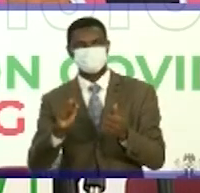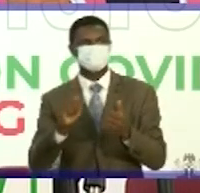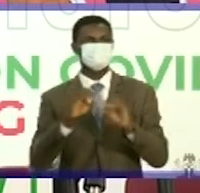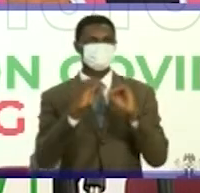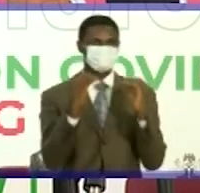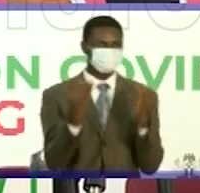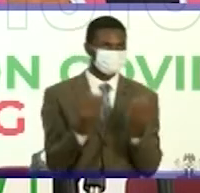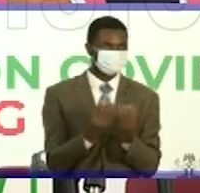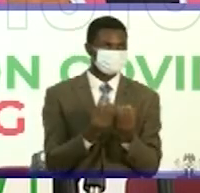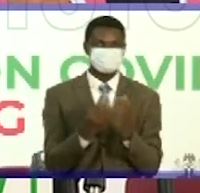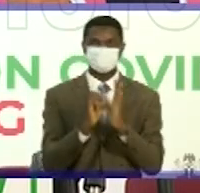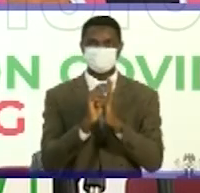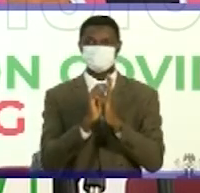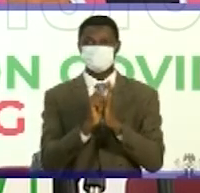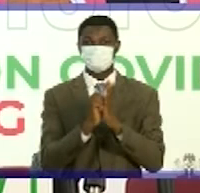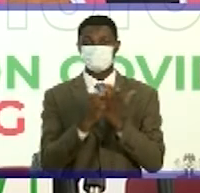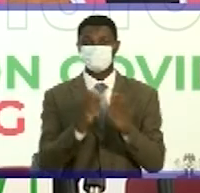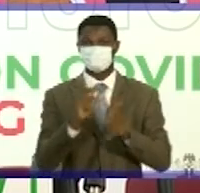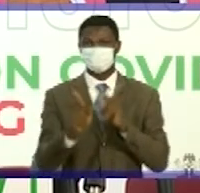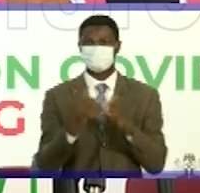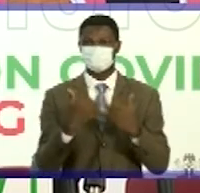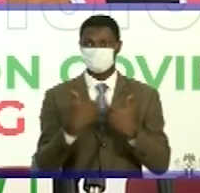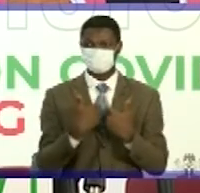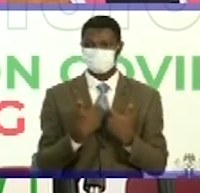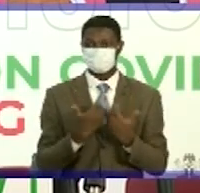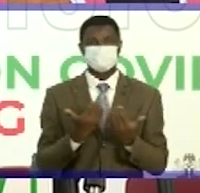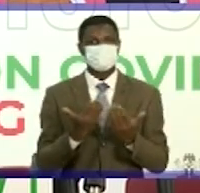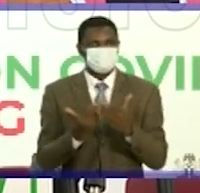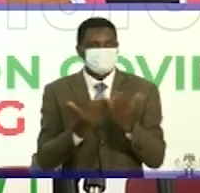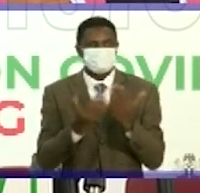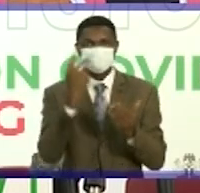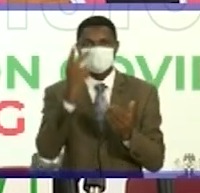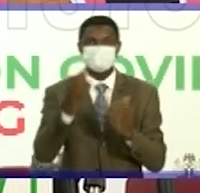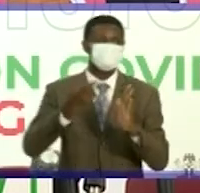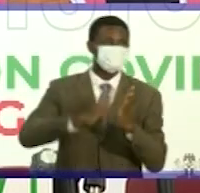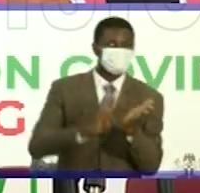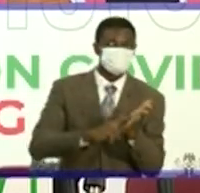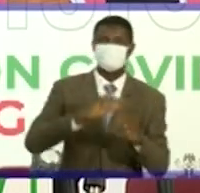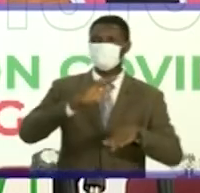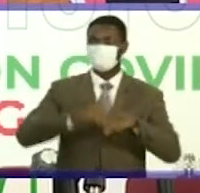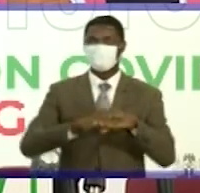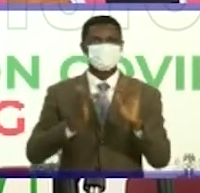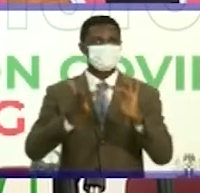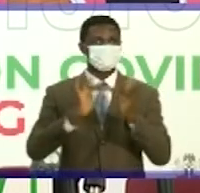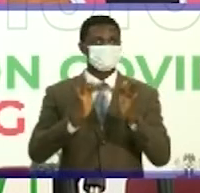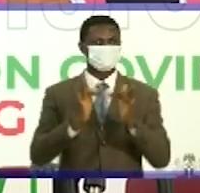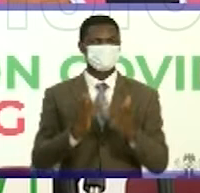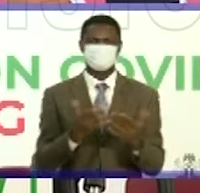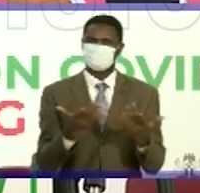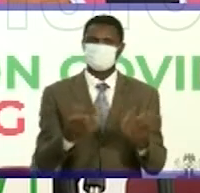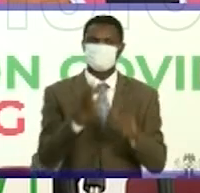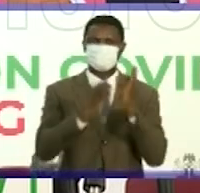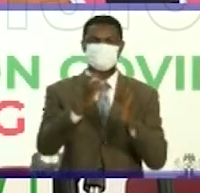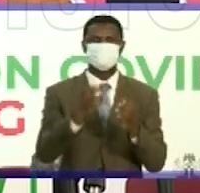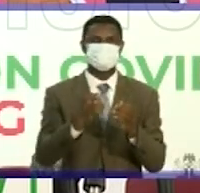example is the move now towards people accessing their results online. You have a COVID test done, you no longer have to rely on